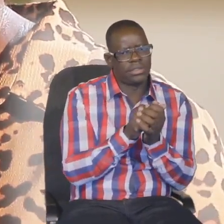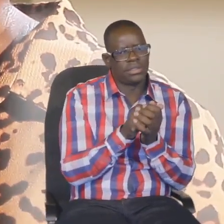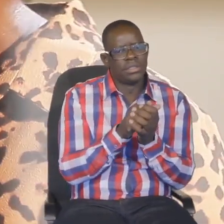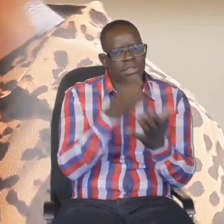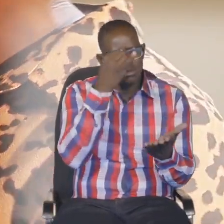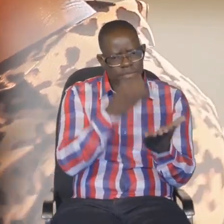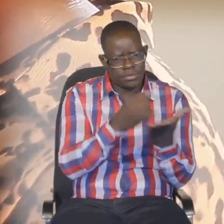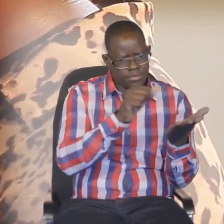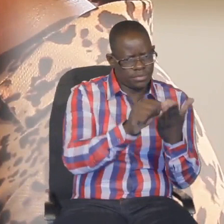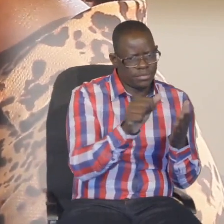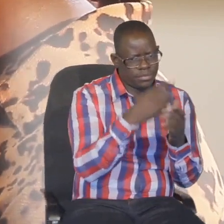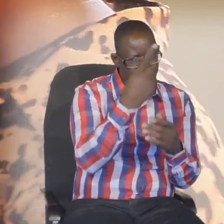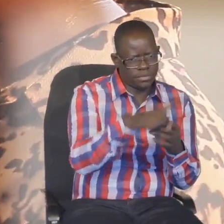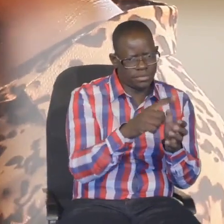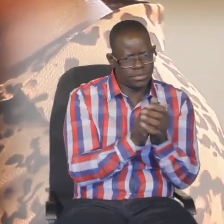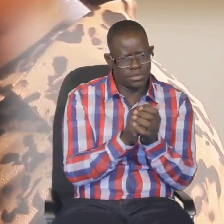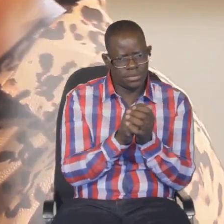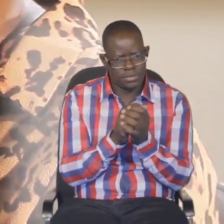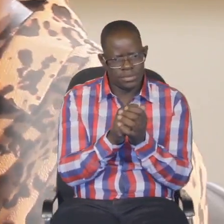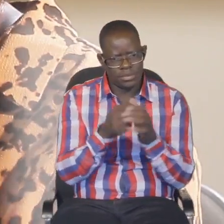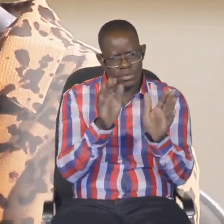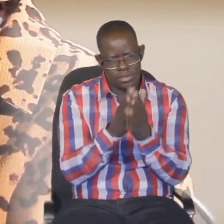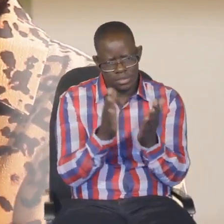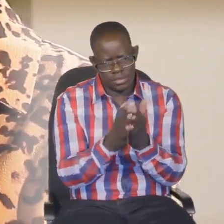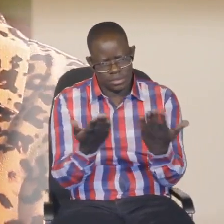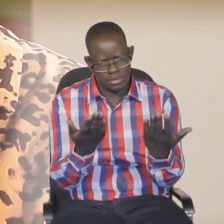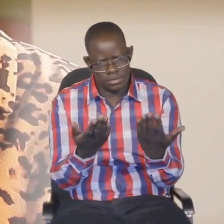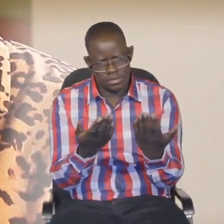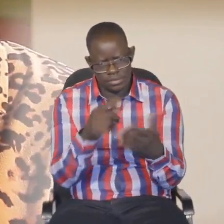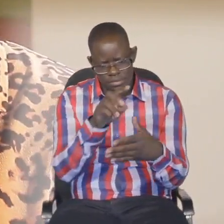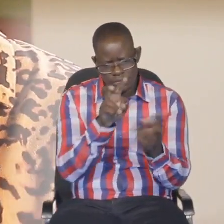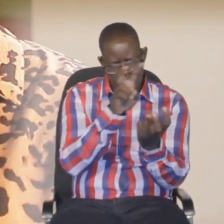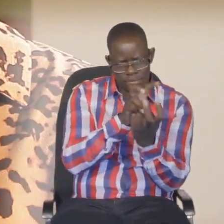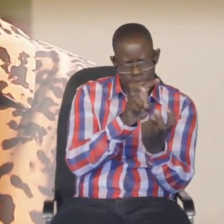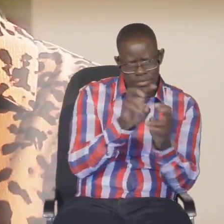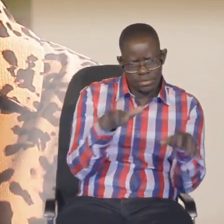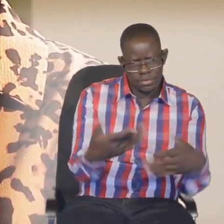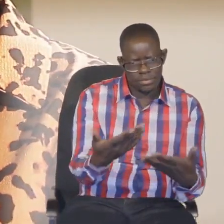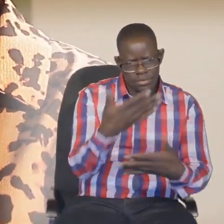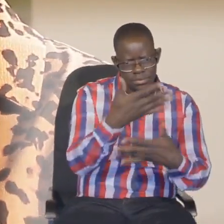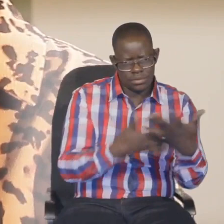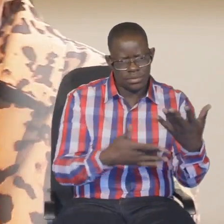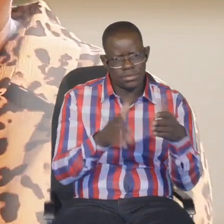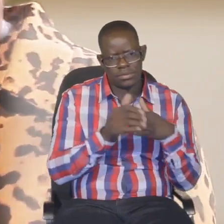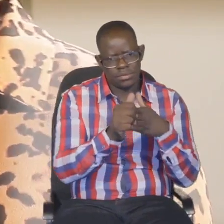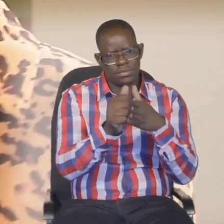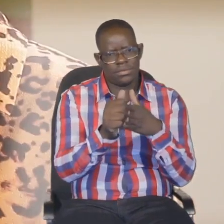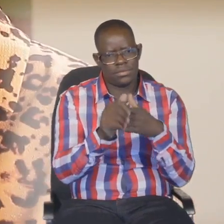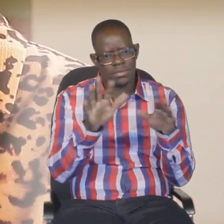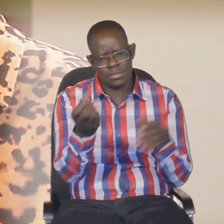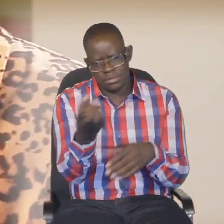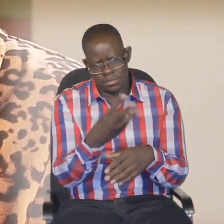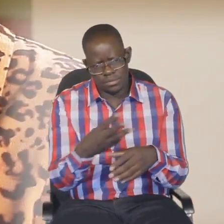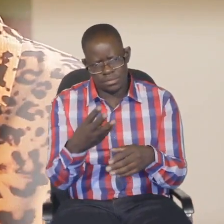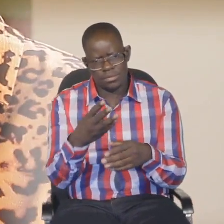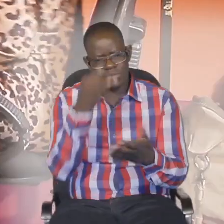time. But come, let's take out the books and get the files. When Auntie and Frank get here, then we'll be ready to calculate how much I